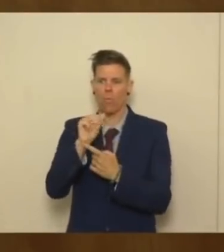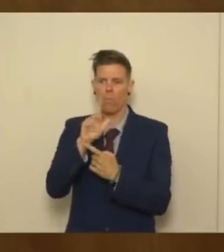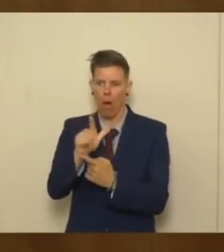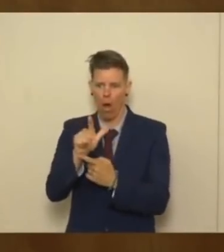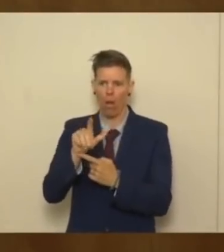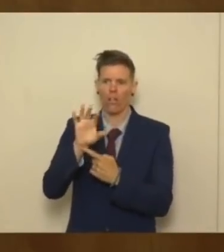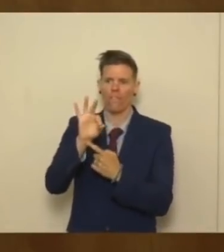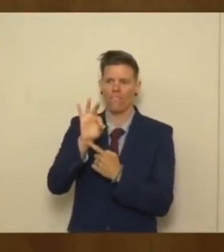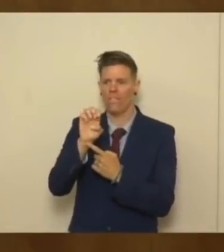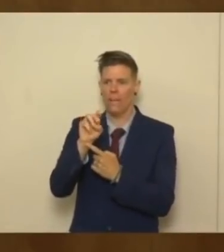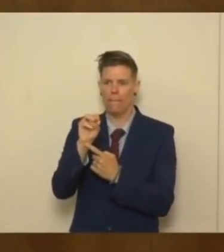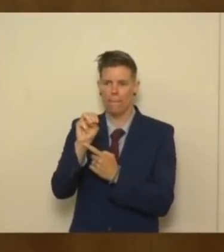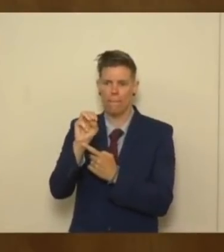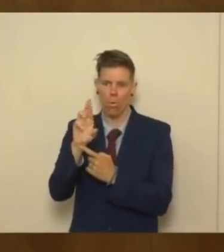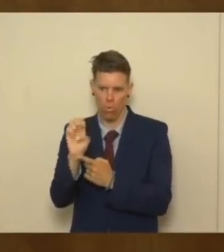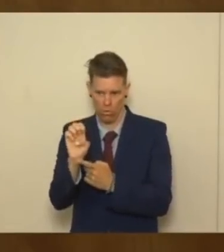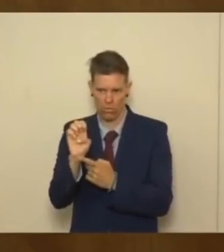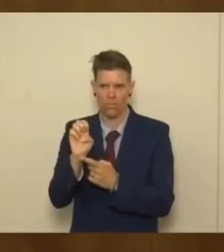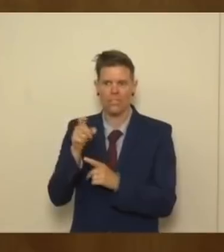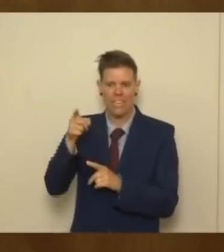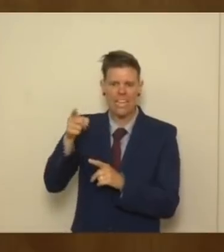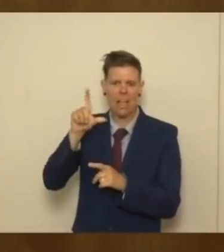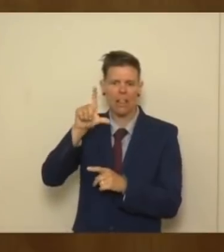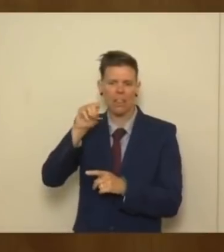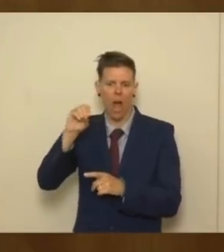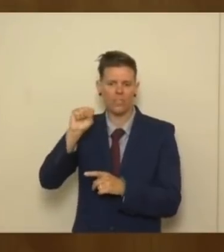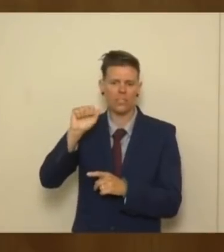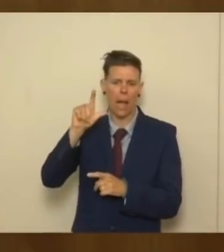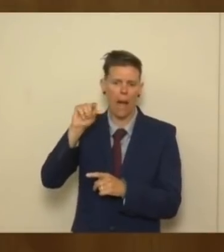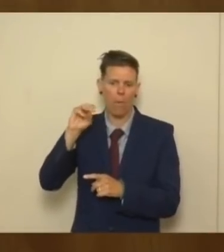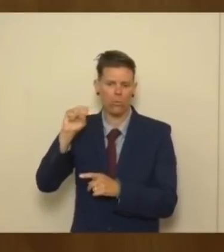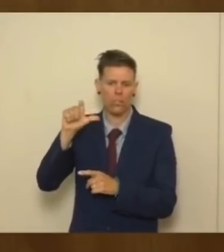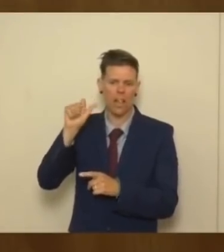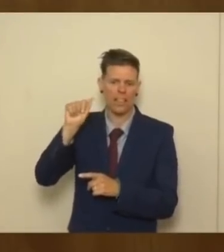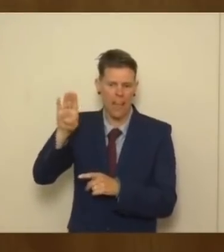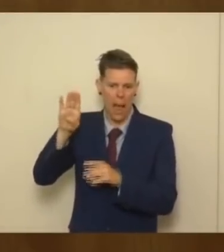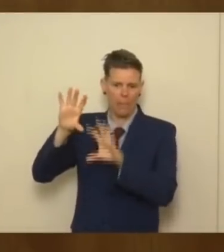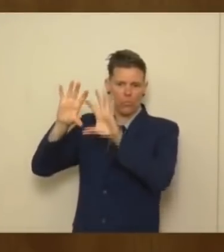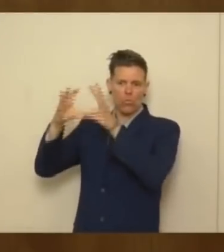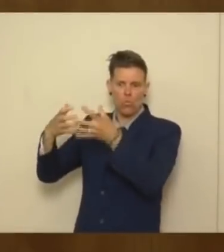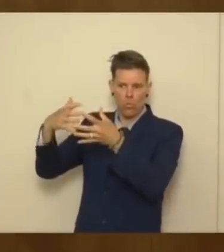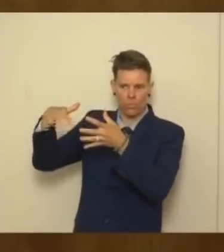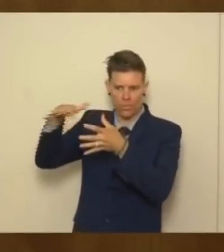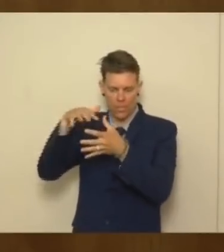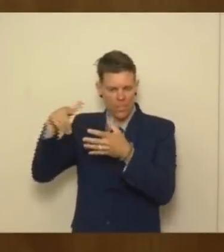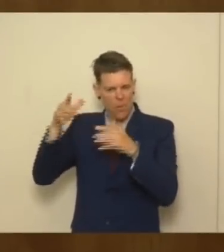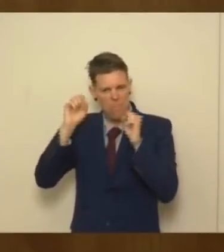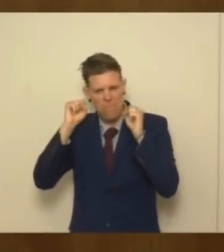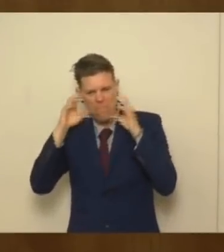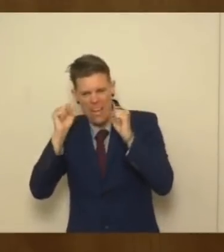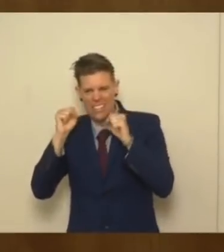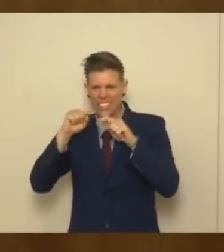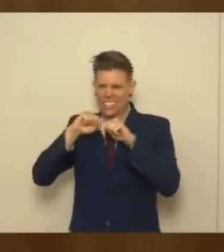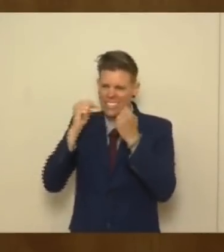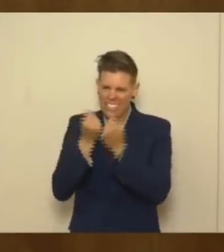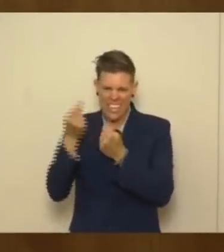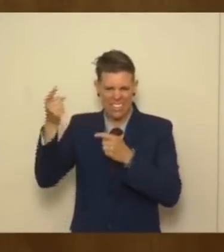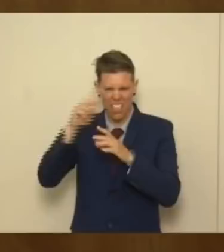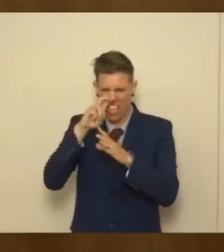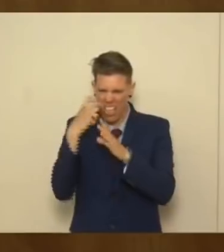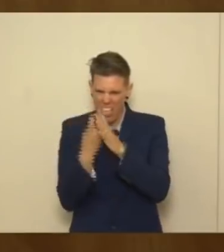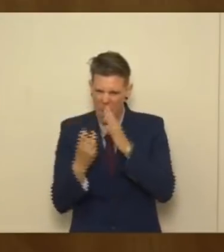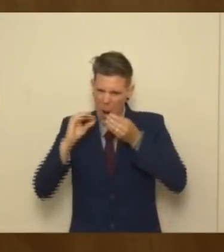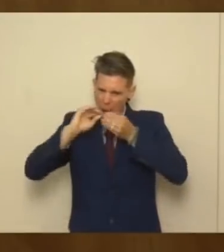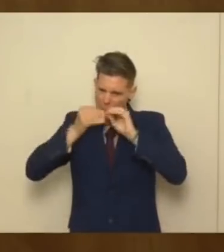have amazing ability to do analytic data. They originally, the modeling team spent almost the entire